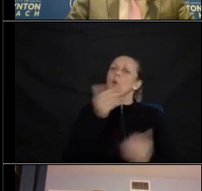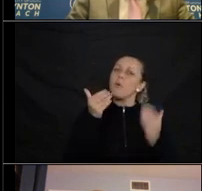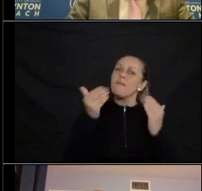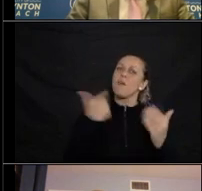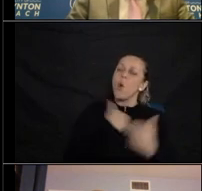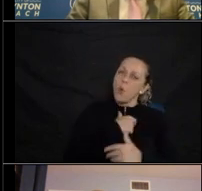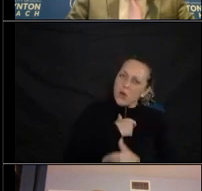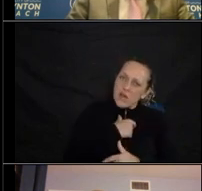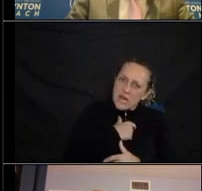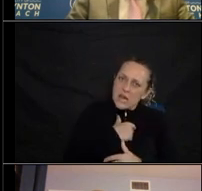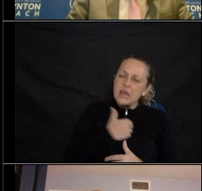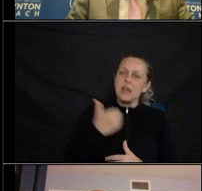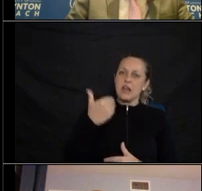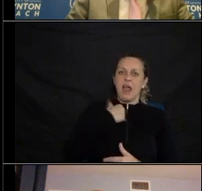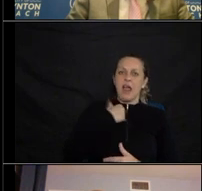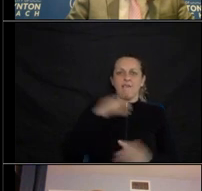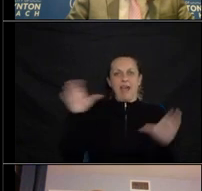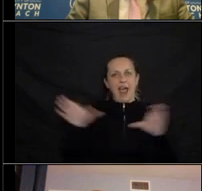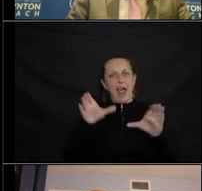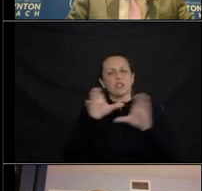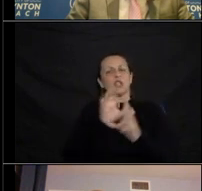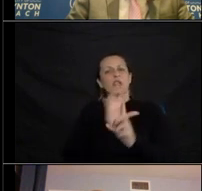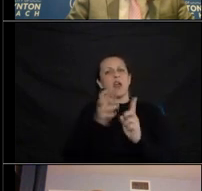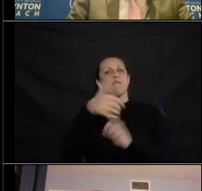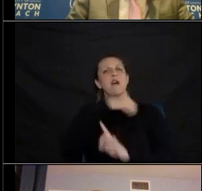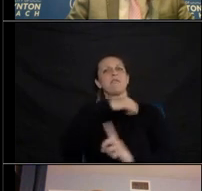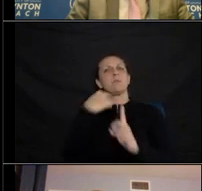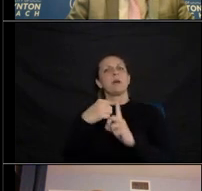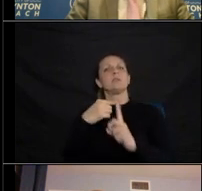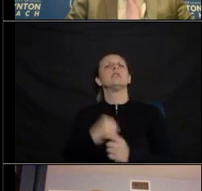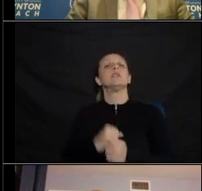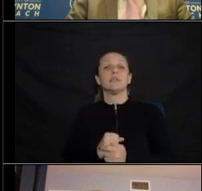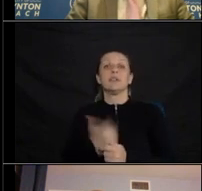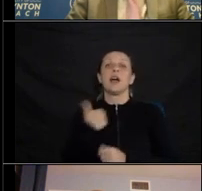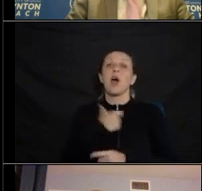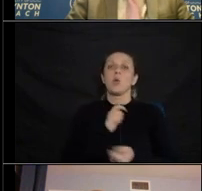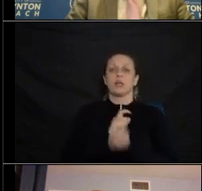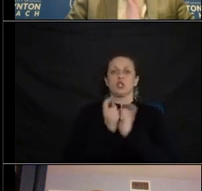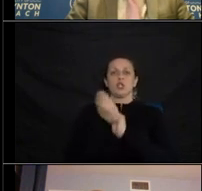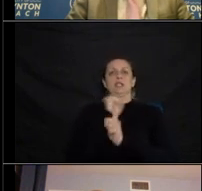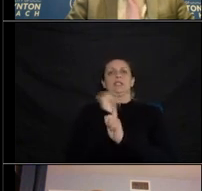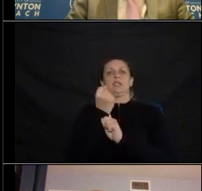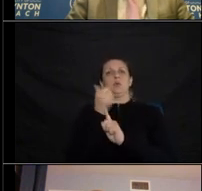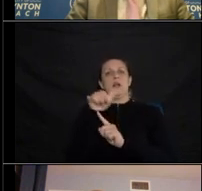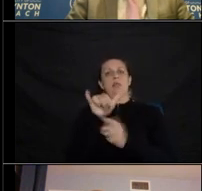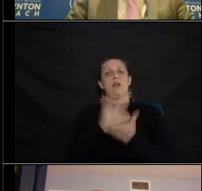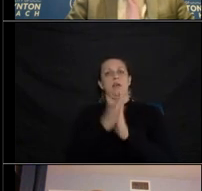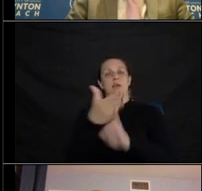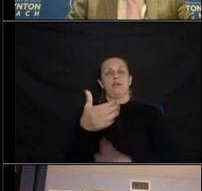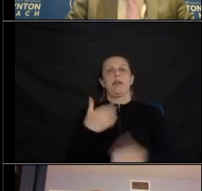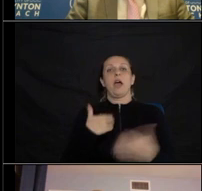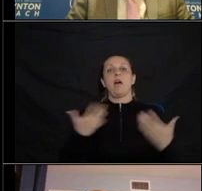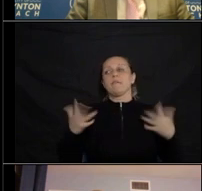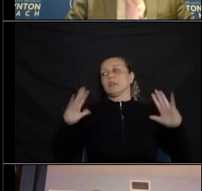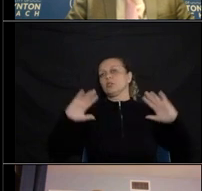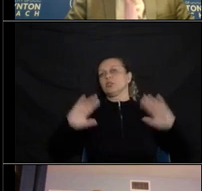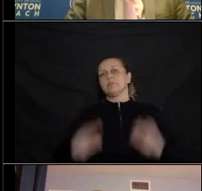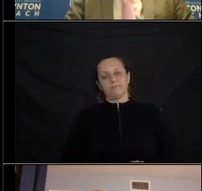we make actions that are environmentally positive and we can turn the situation into that. I'll close with that.